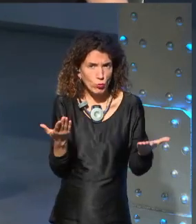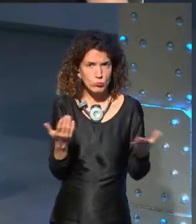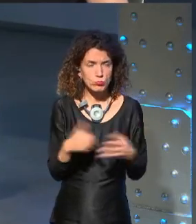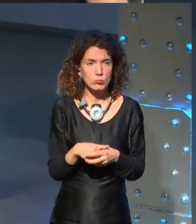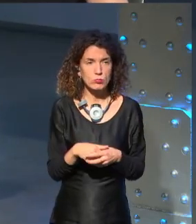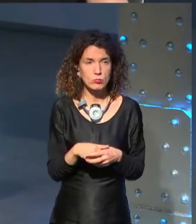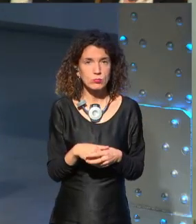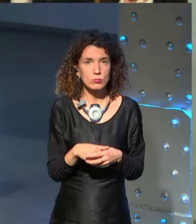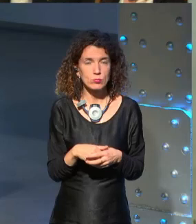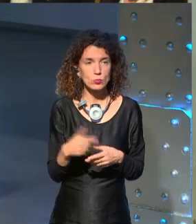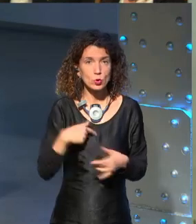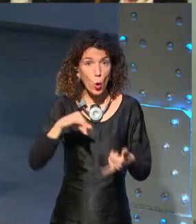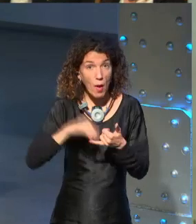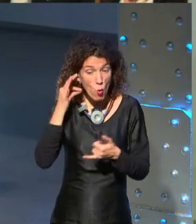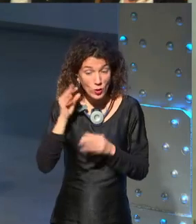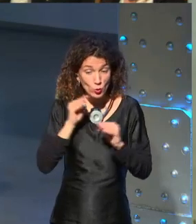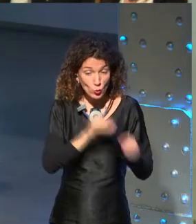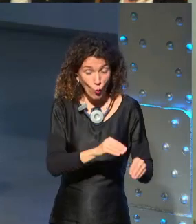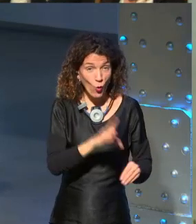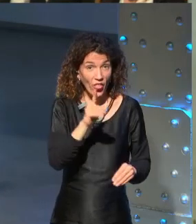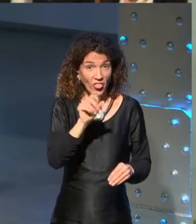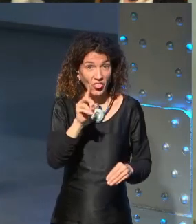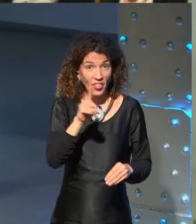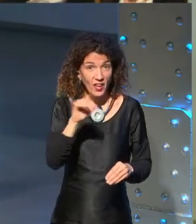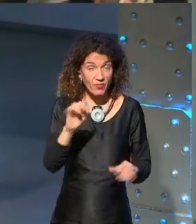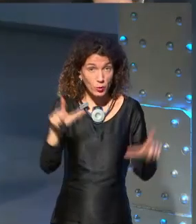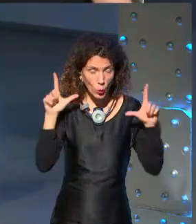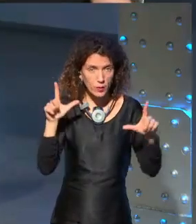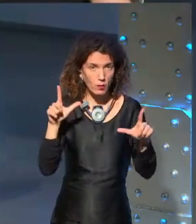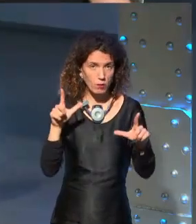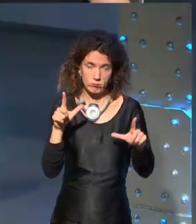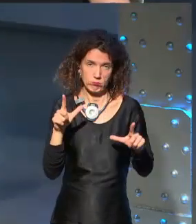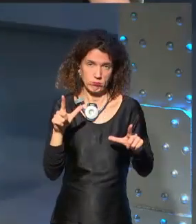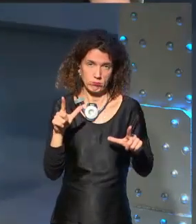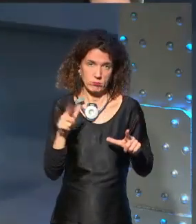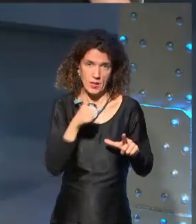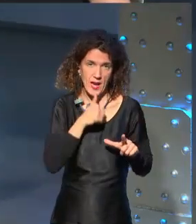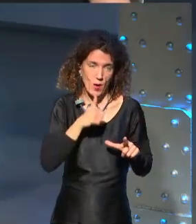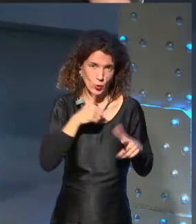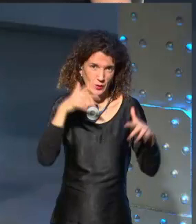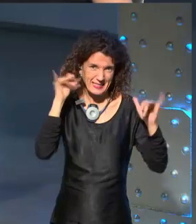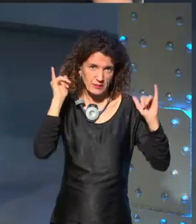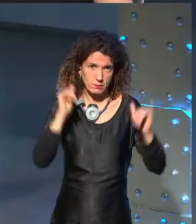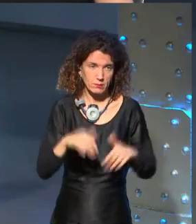Pues yo soy la mujer de Dave y no. If I was Dave's wife, I couldn't do that.